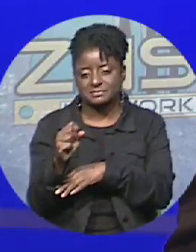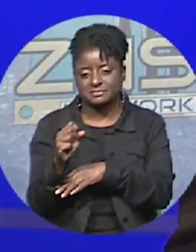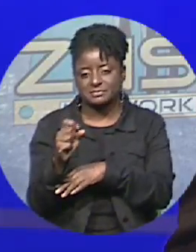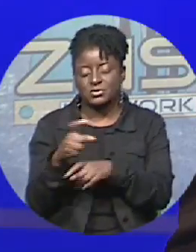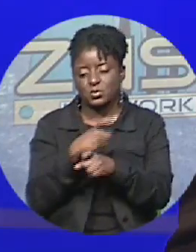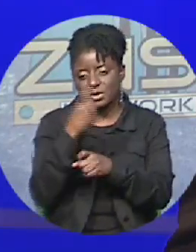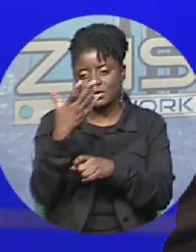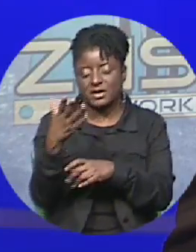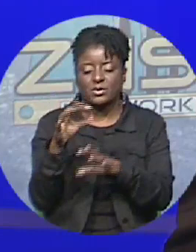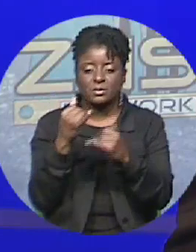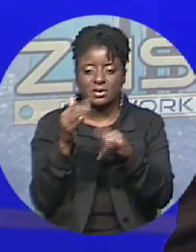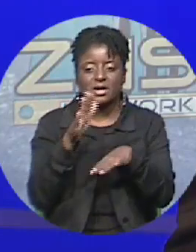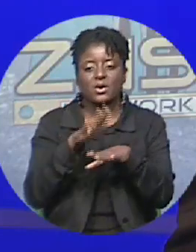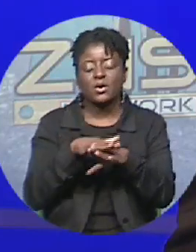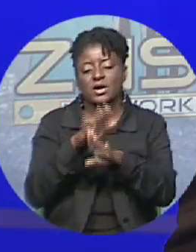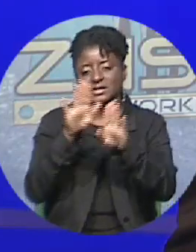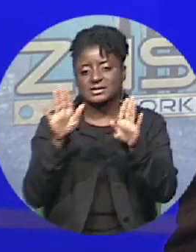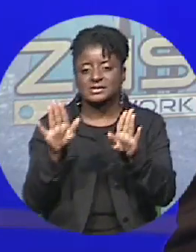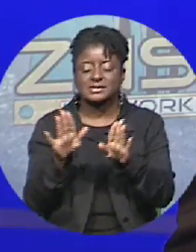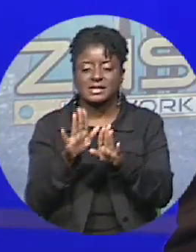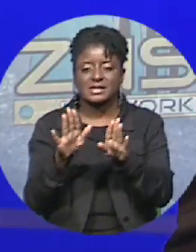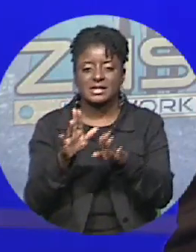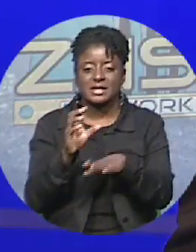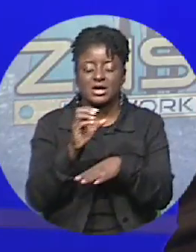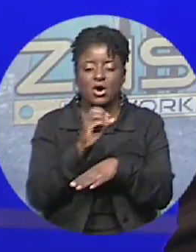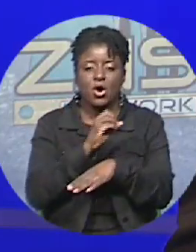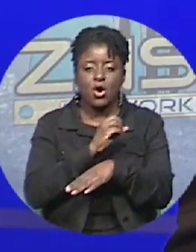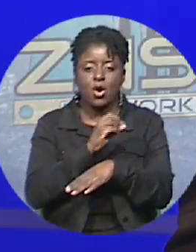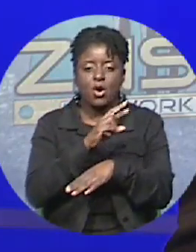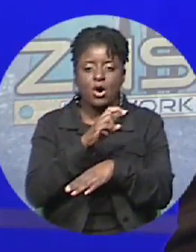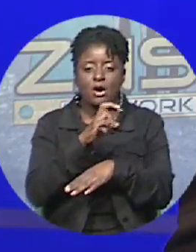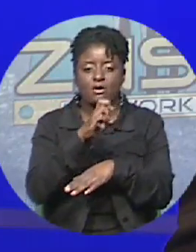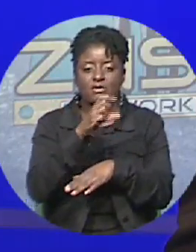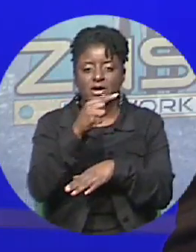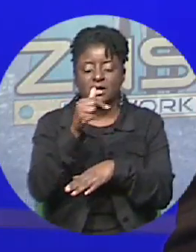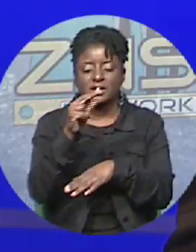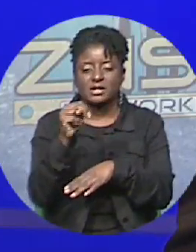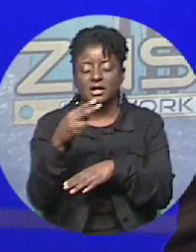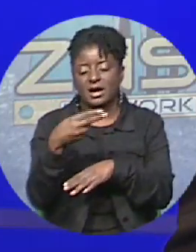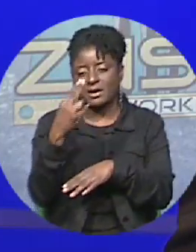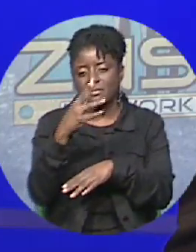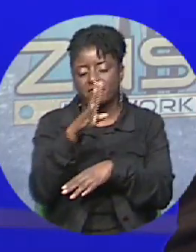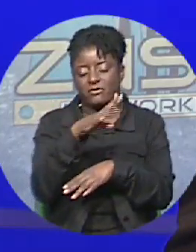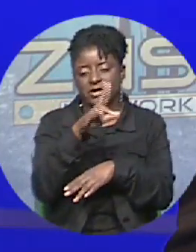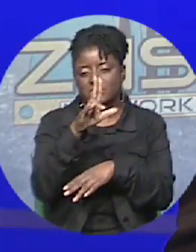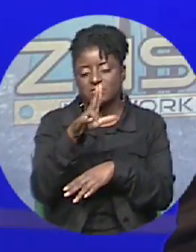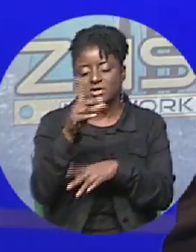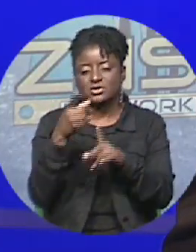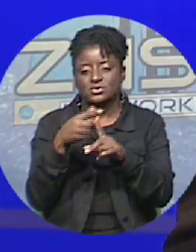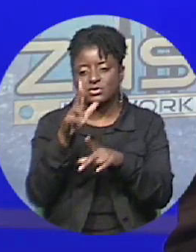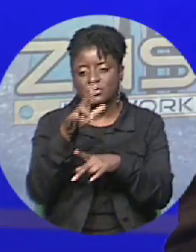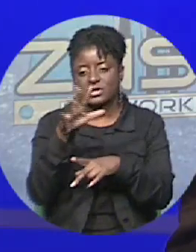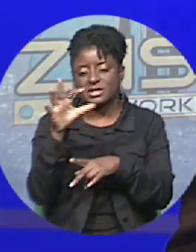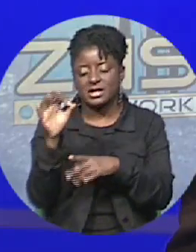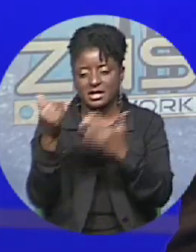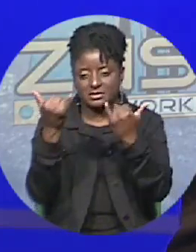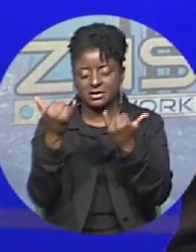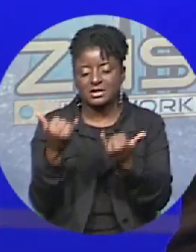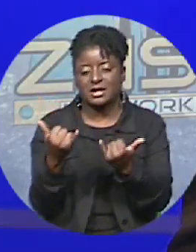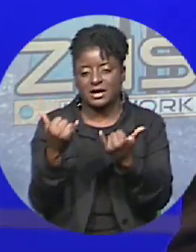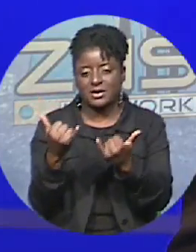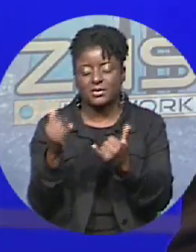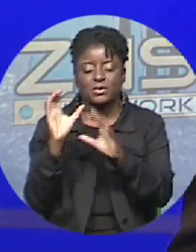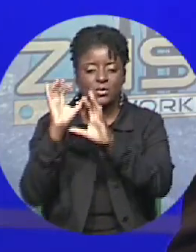State on Sunday. Now we can tell you Oregon currently up 43-39 at the half in that ball game. As for the